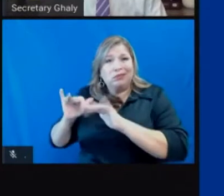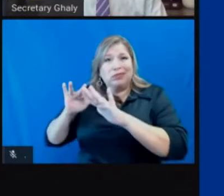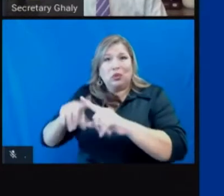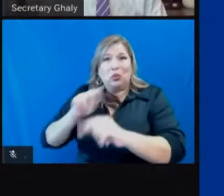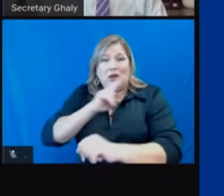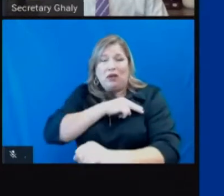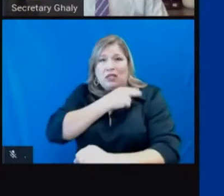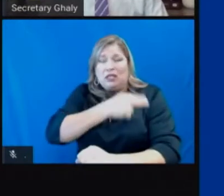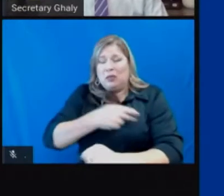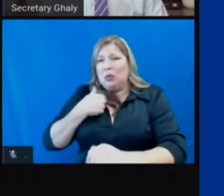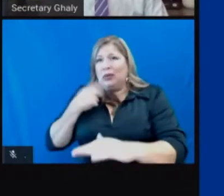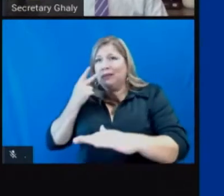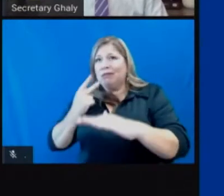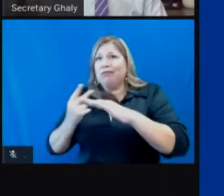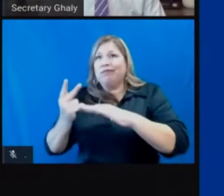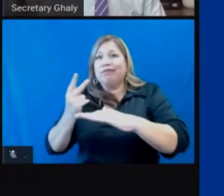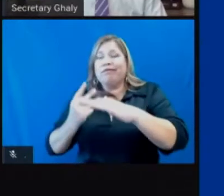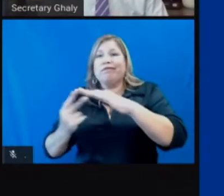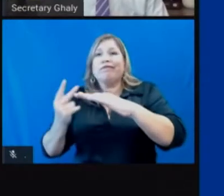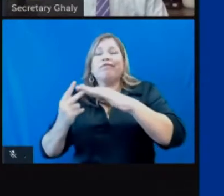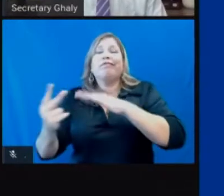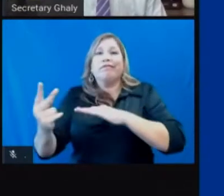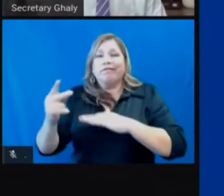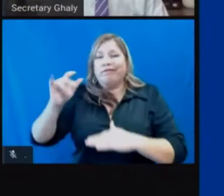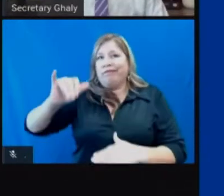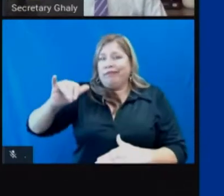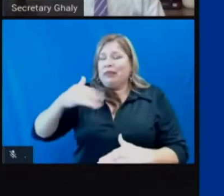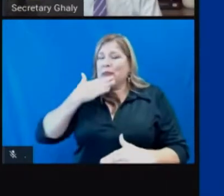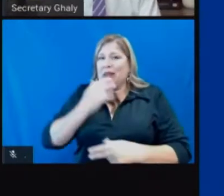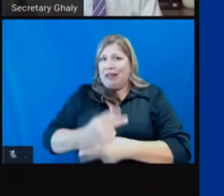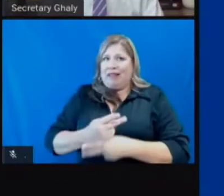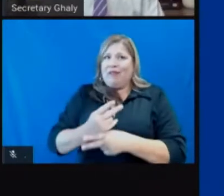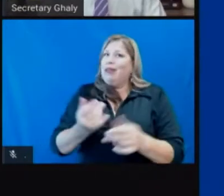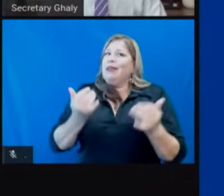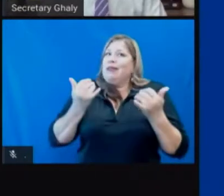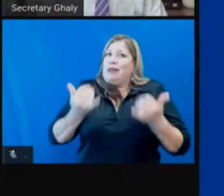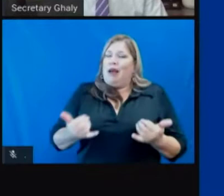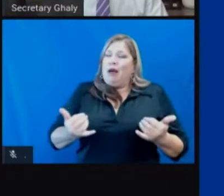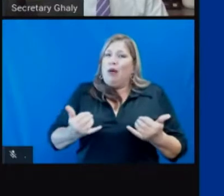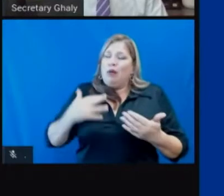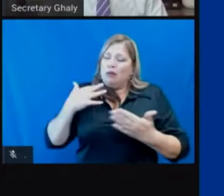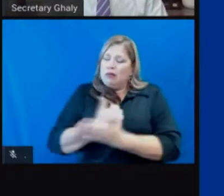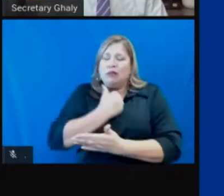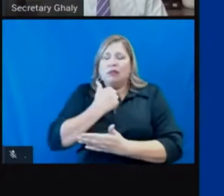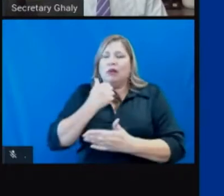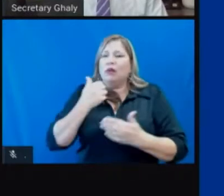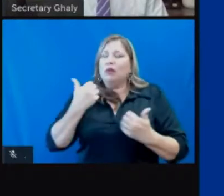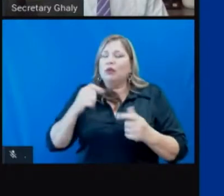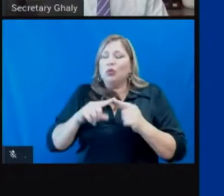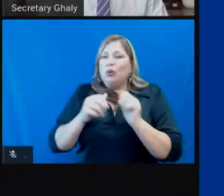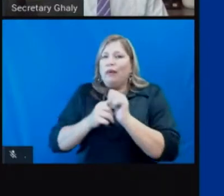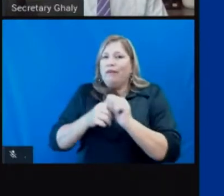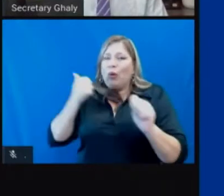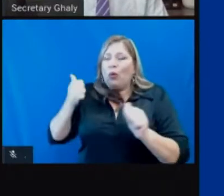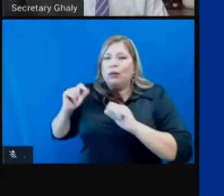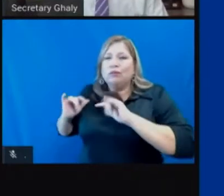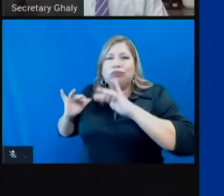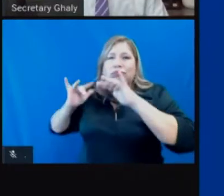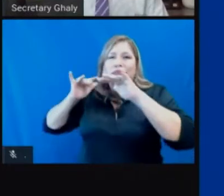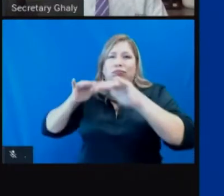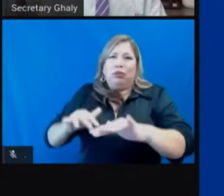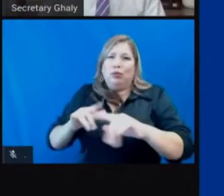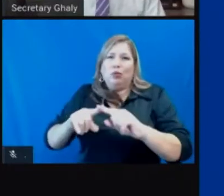3 weeks looks like. And that helps us make decisions now so we can avoid some of those big surges in the hospital